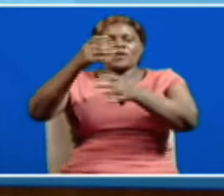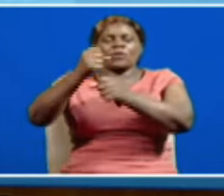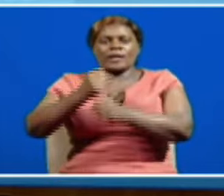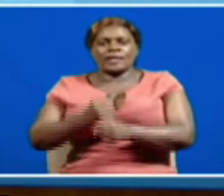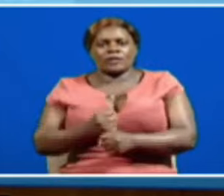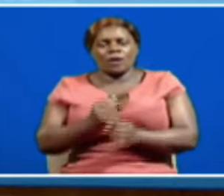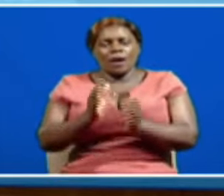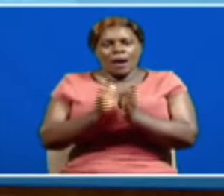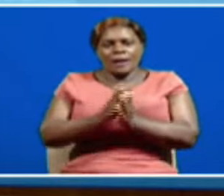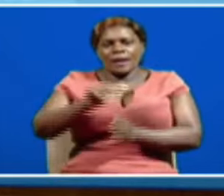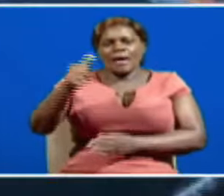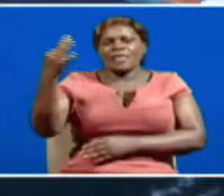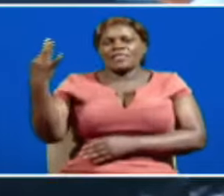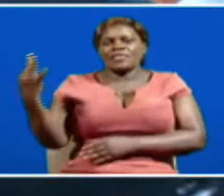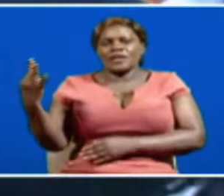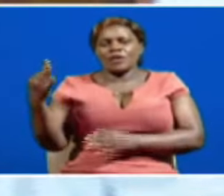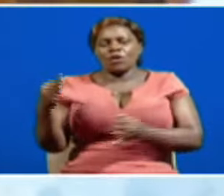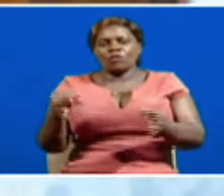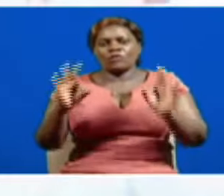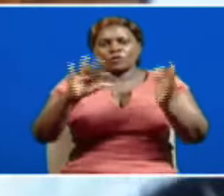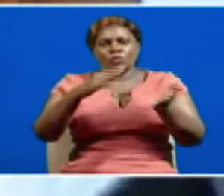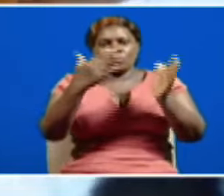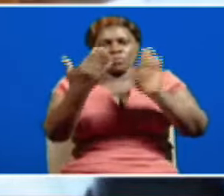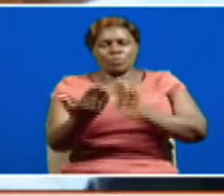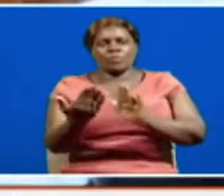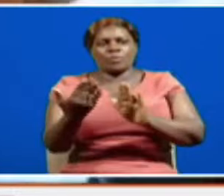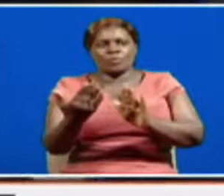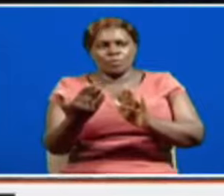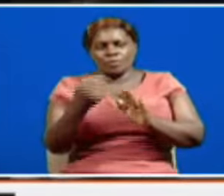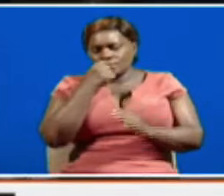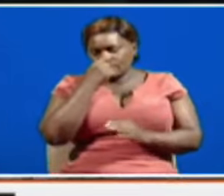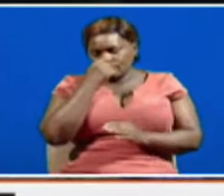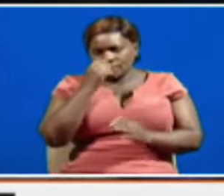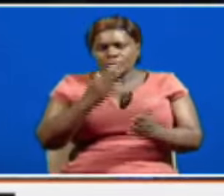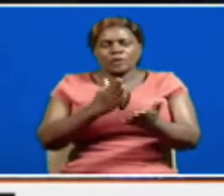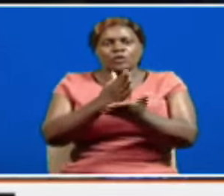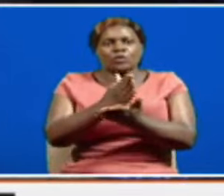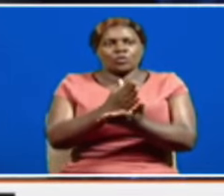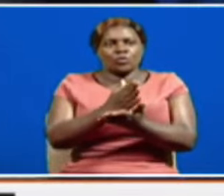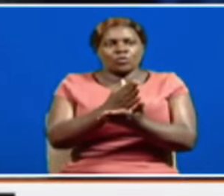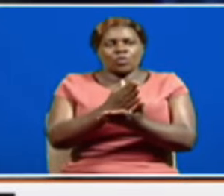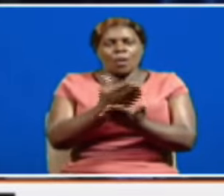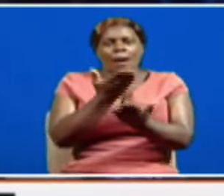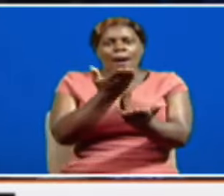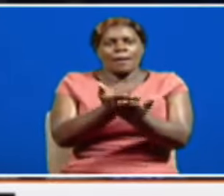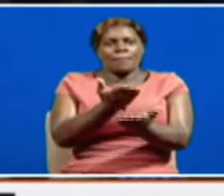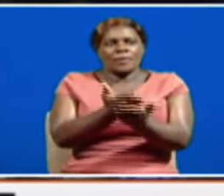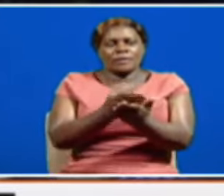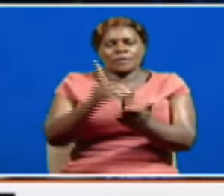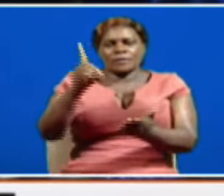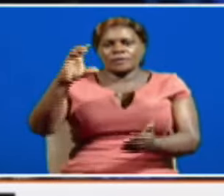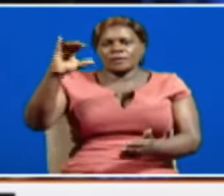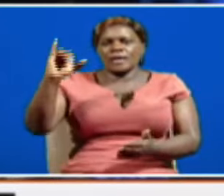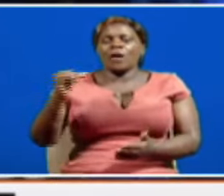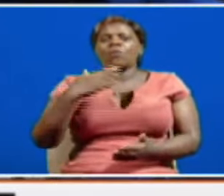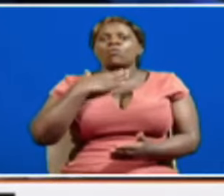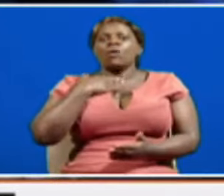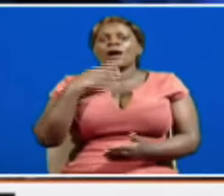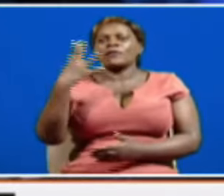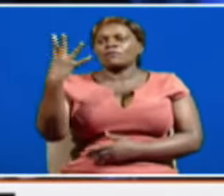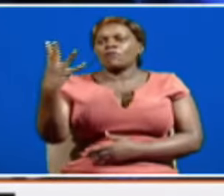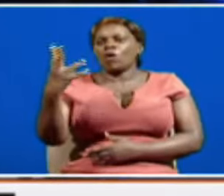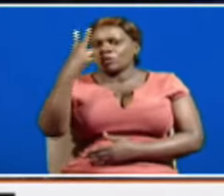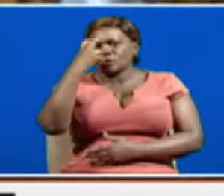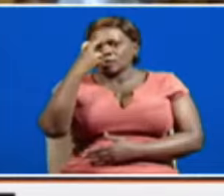and three NEMA officials, were arraigned yesterday through a miscellaneous application by the DCI seeking to have the four